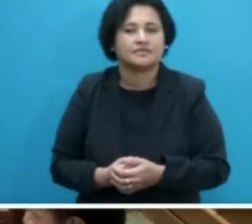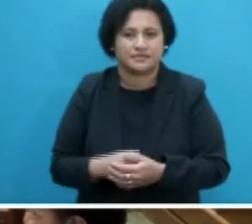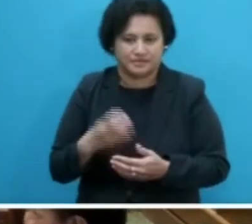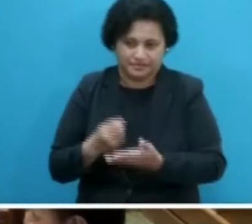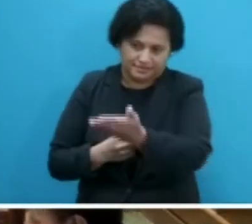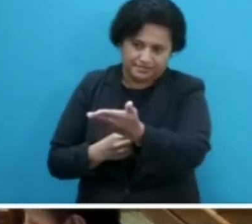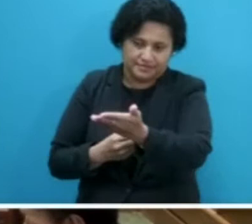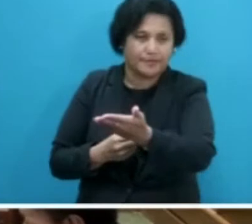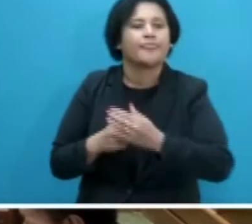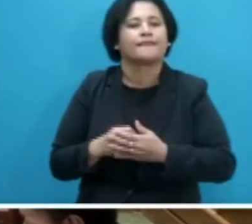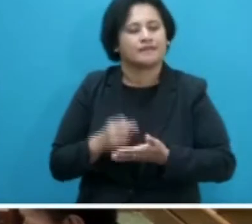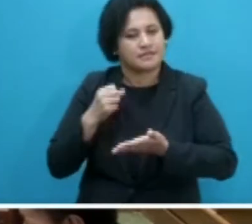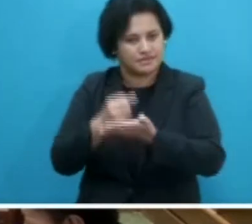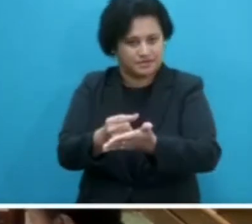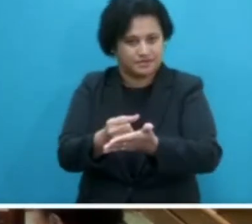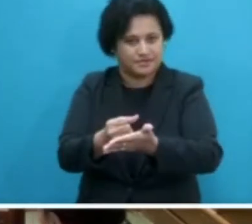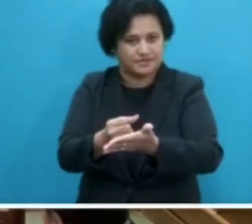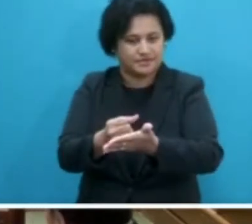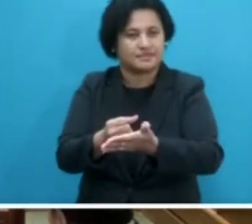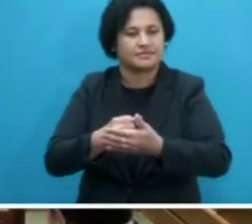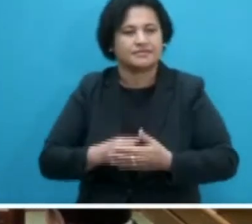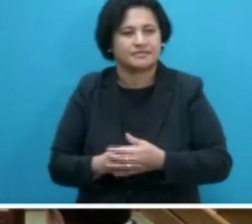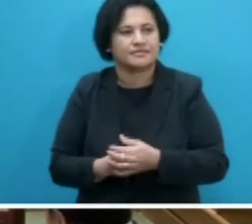Mr. Speaker, sir, I beg to second the motion.